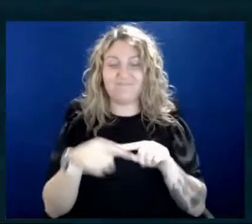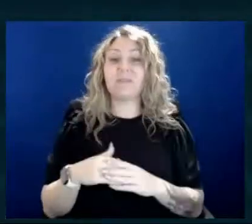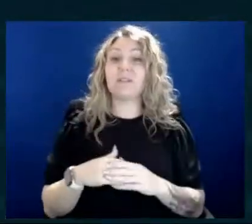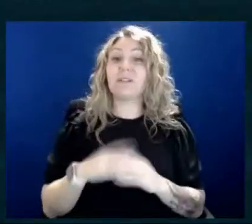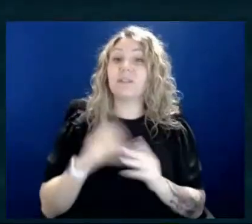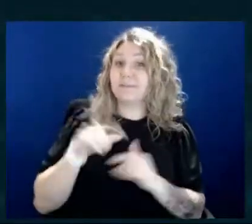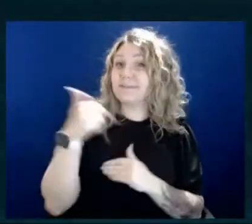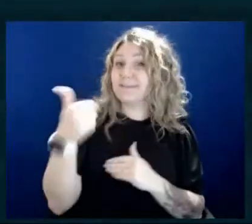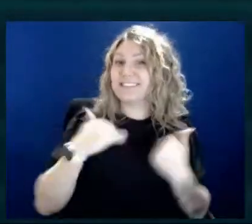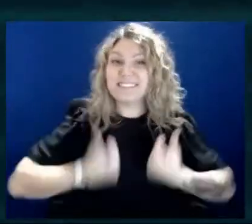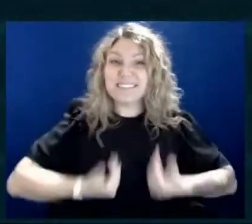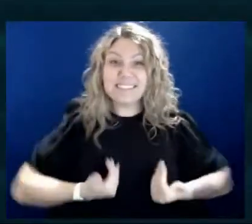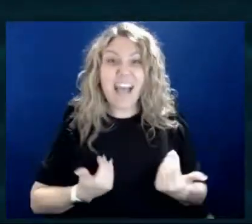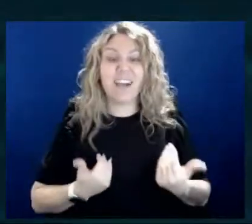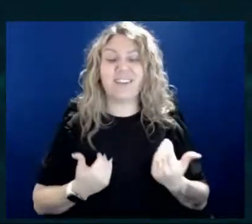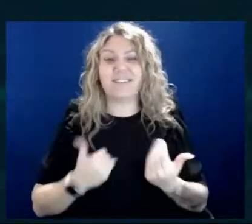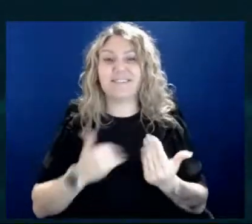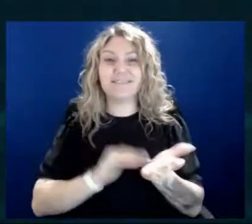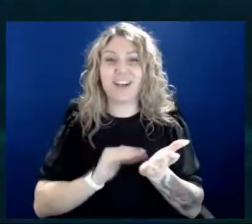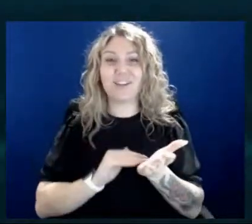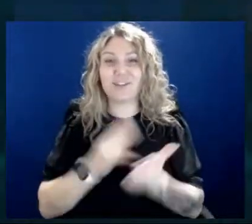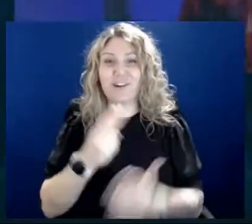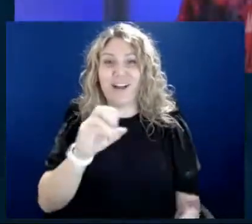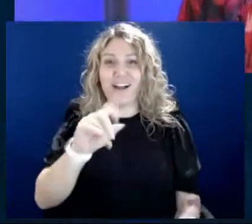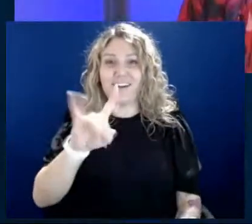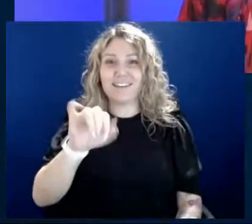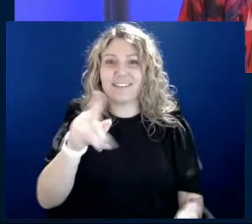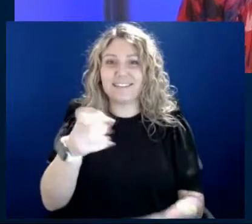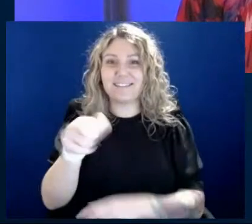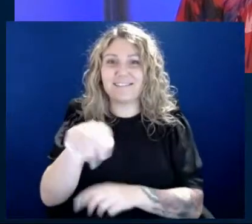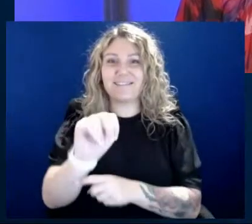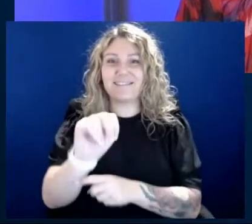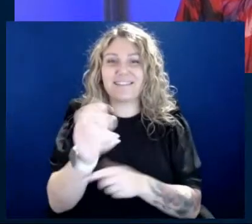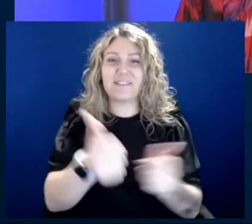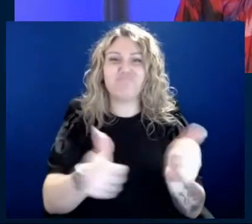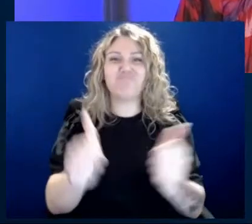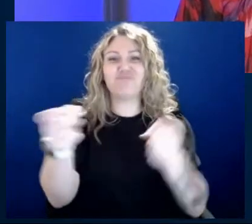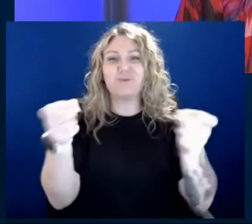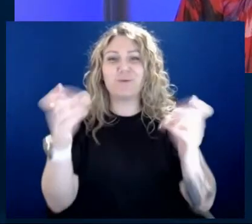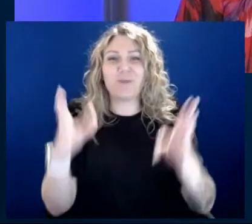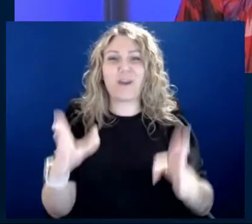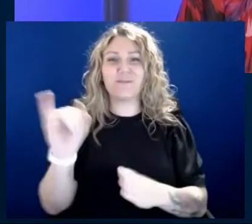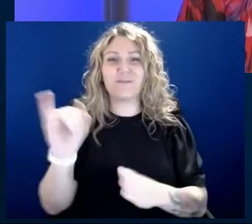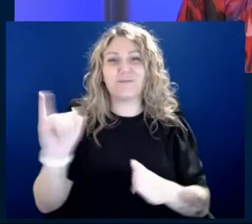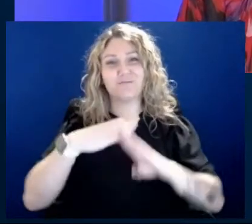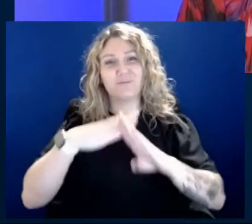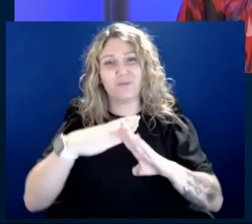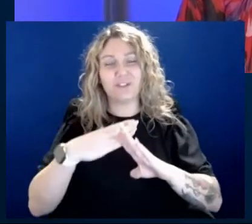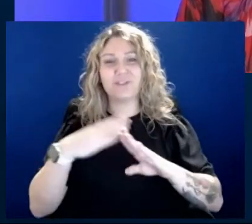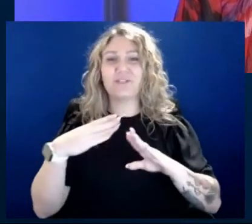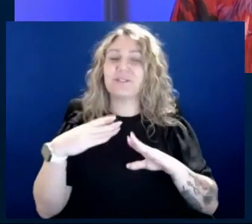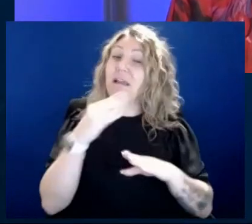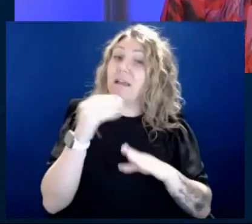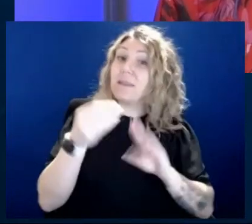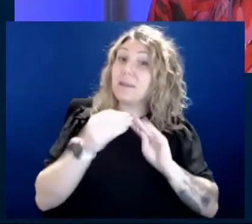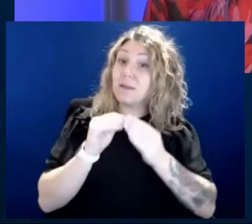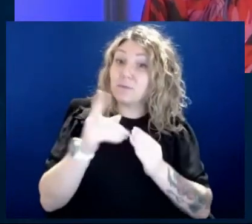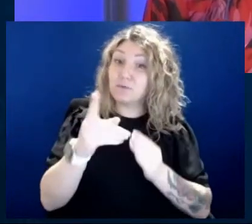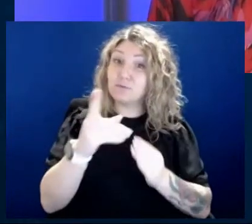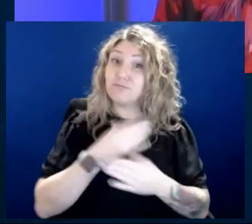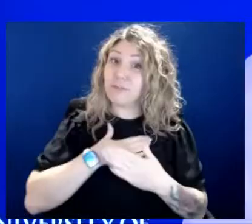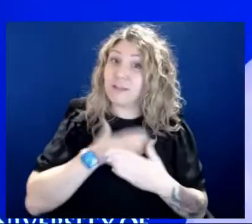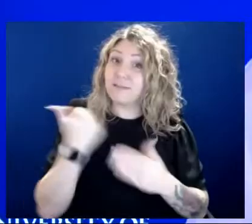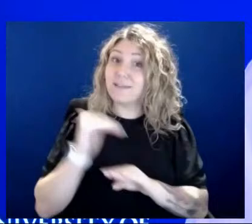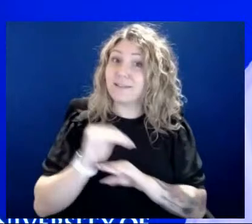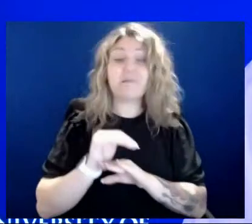Dana Hawkinson, Medical Director of Infection Prevention and Control, joining us with numbers. And did you get some rest last night? Yeah, I did. It was